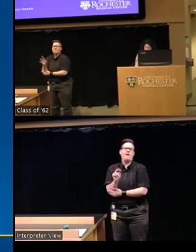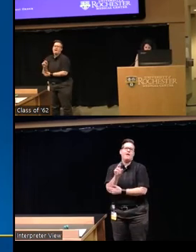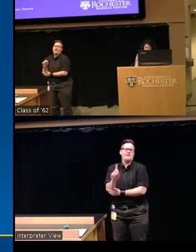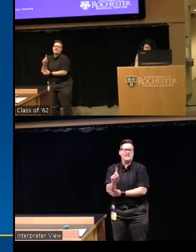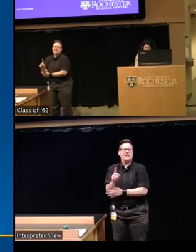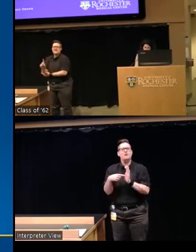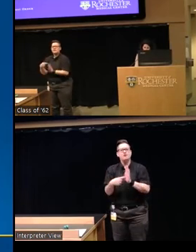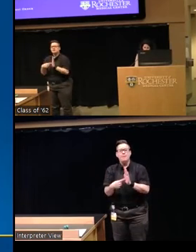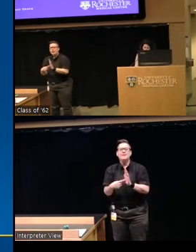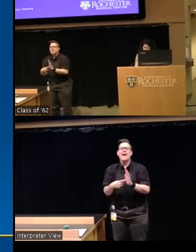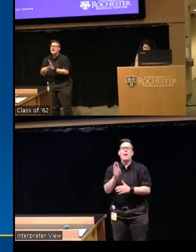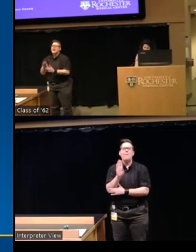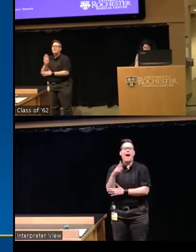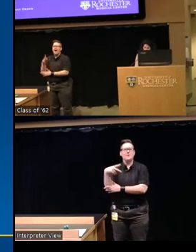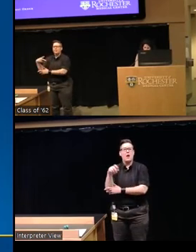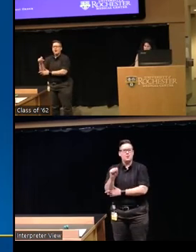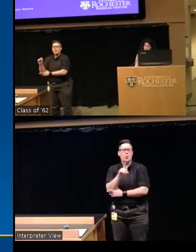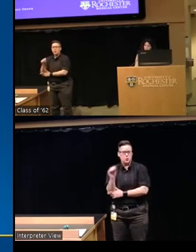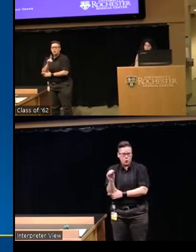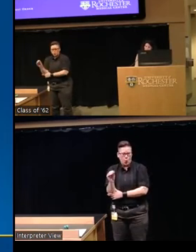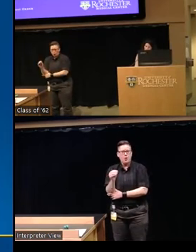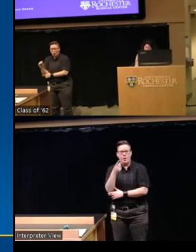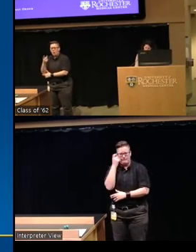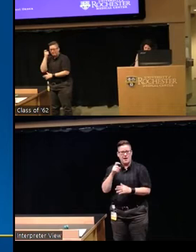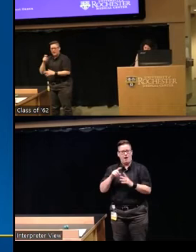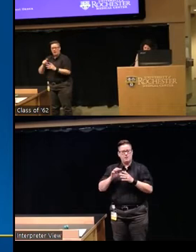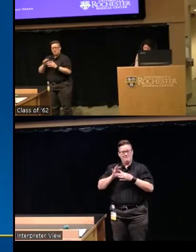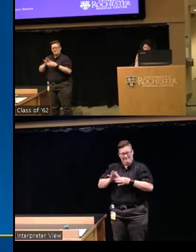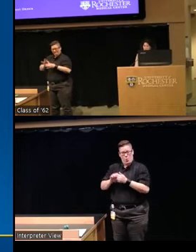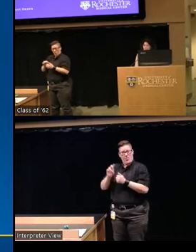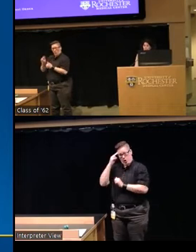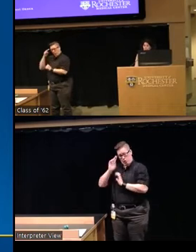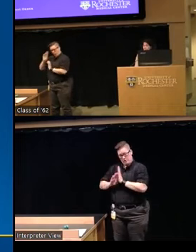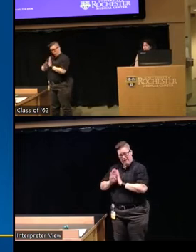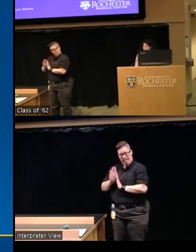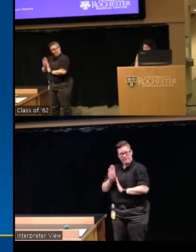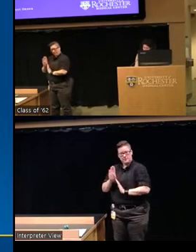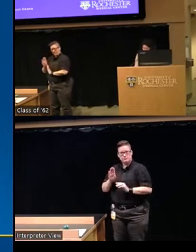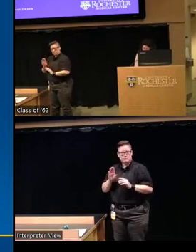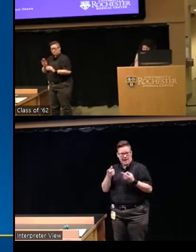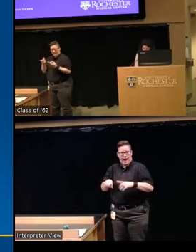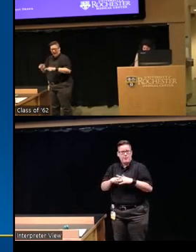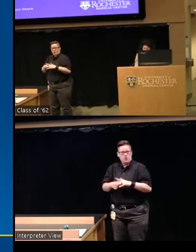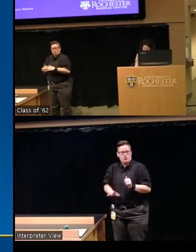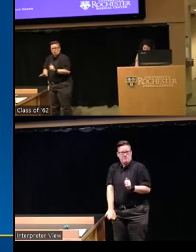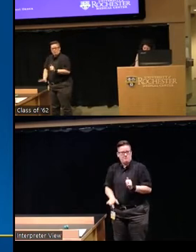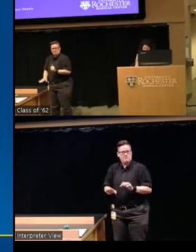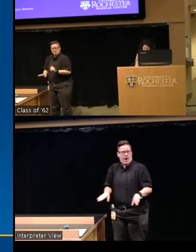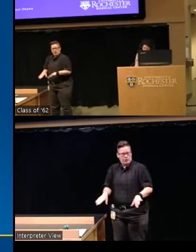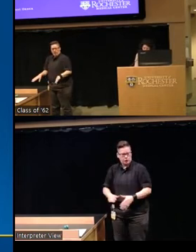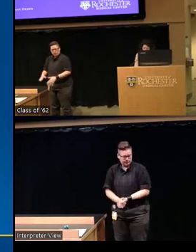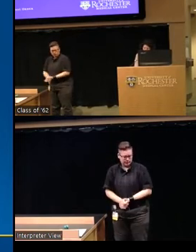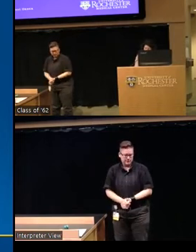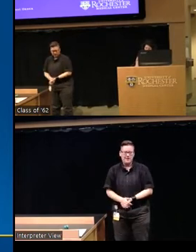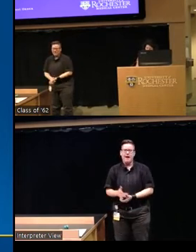represent a biopsychosocial disorder with their origins in neurodevelopment, i.e. childhood. I am convinced